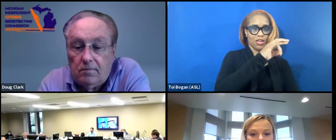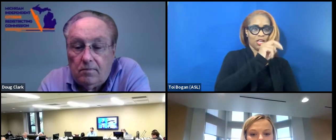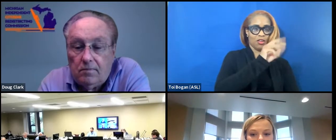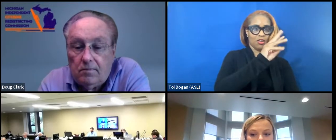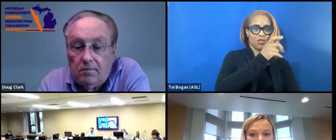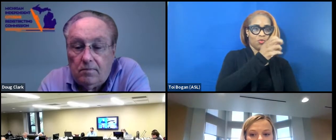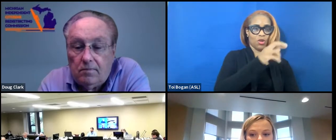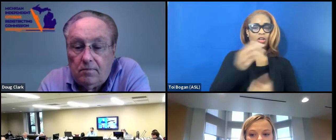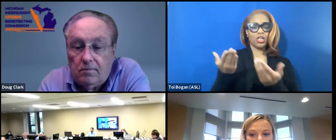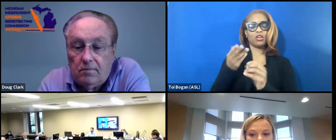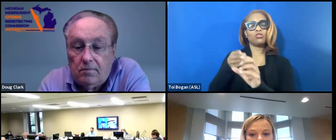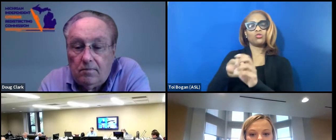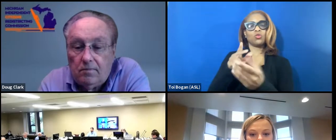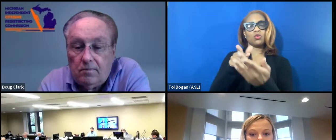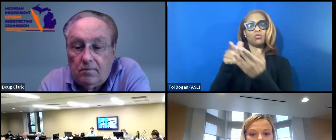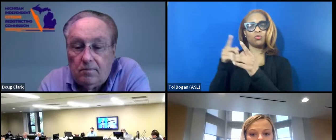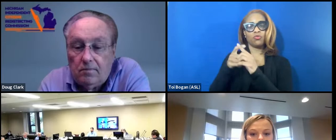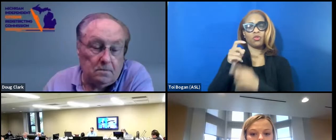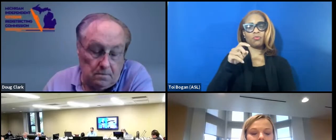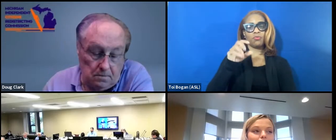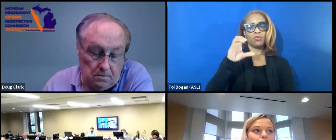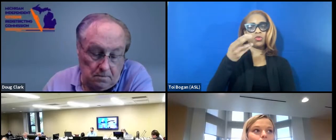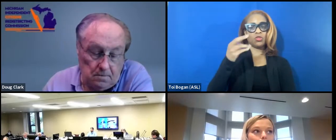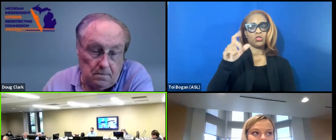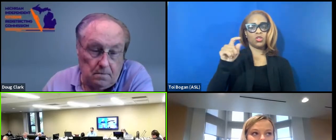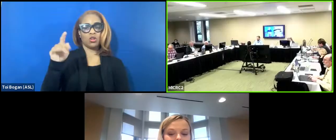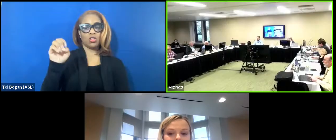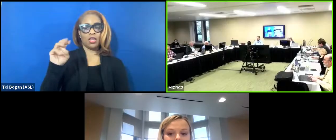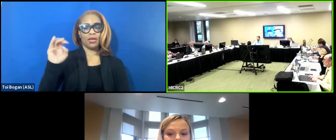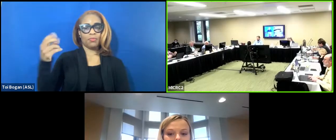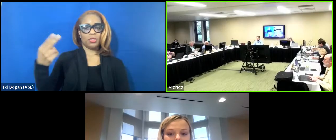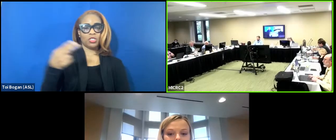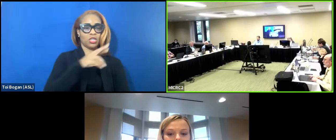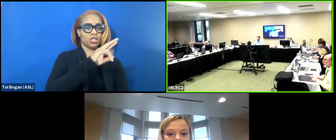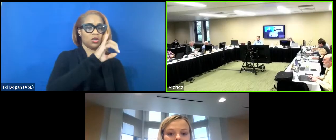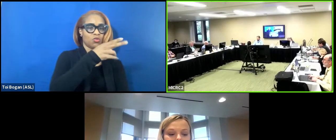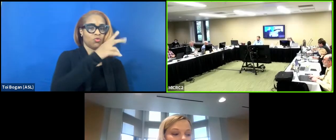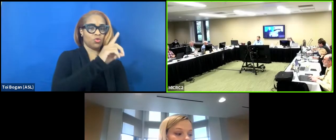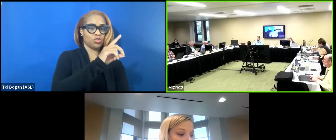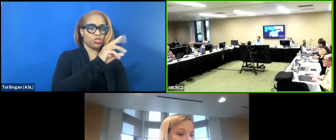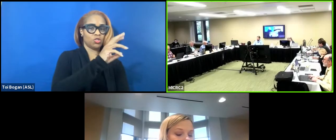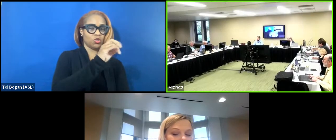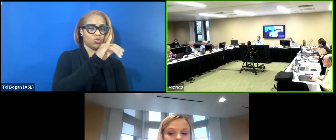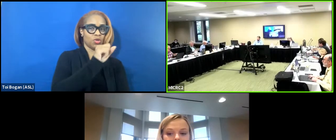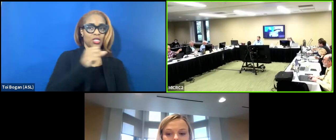president attending remotely from charlotte michigan richard weiss president